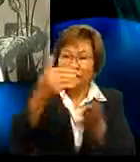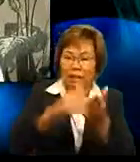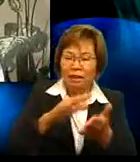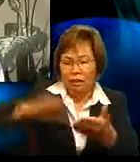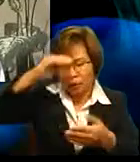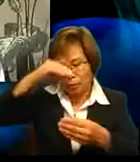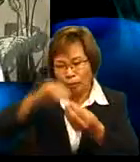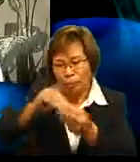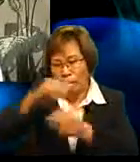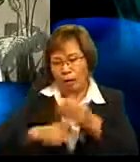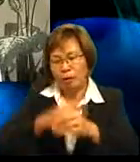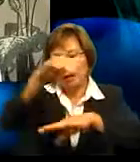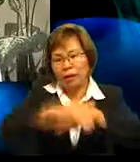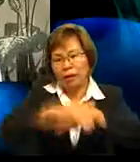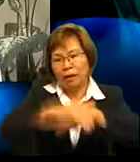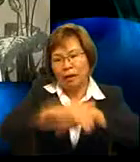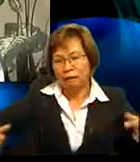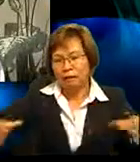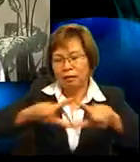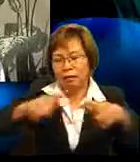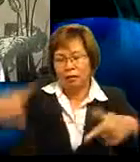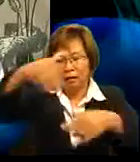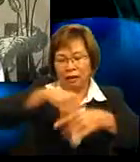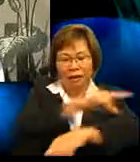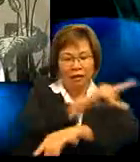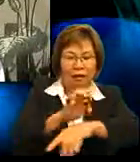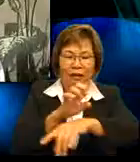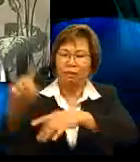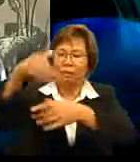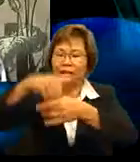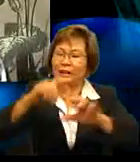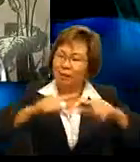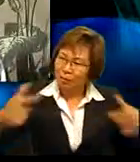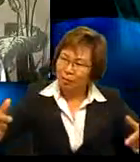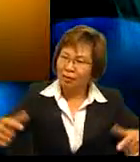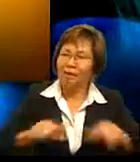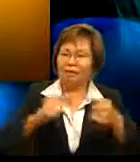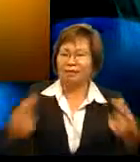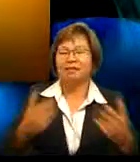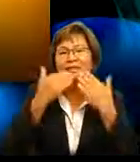about the English language in Grounded in Grammar. Thank you!